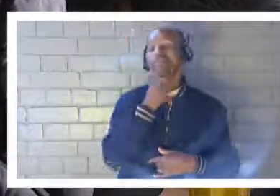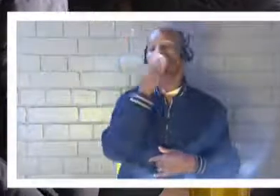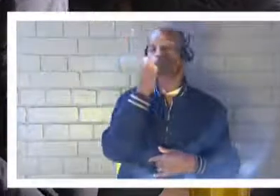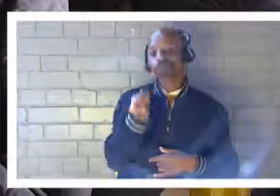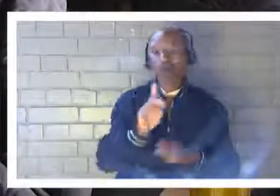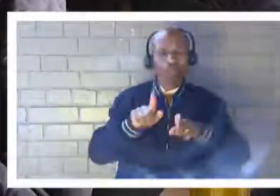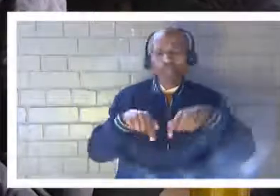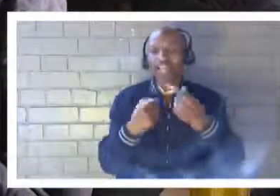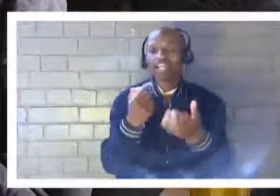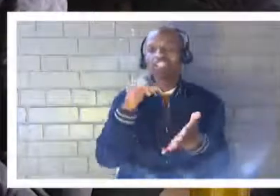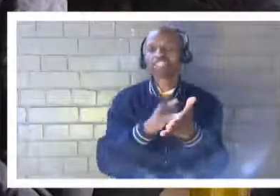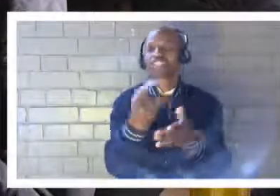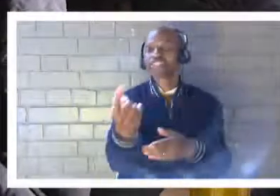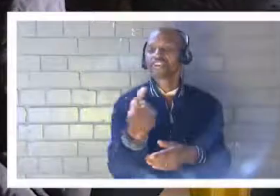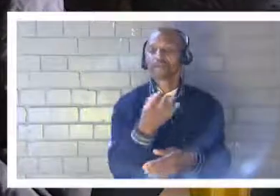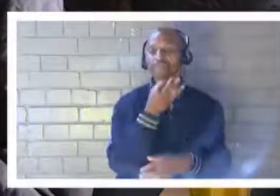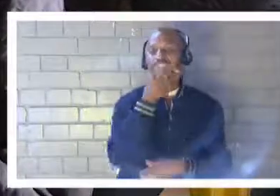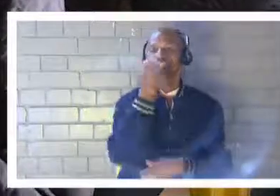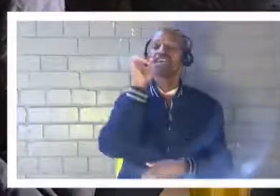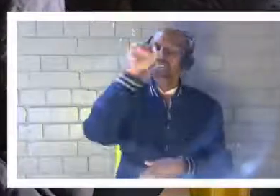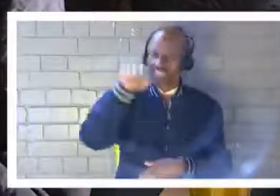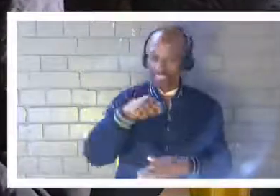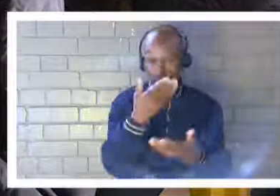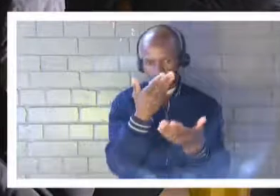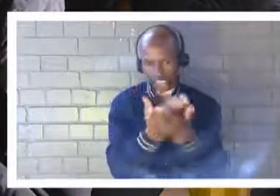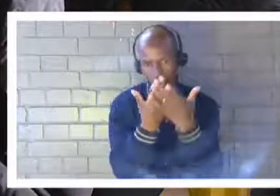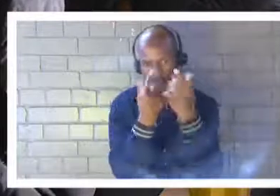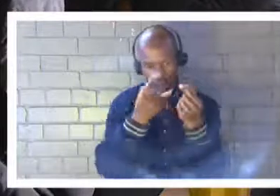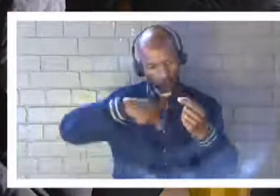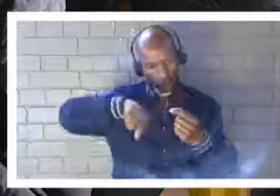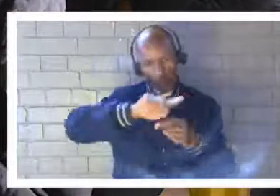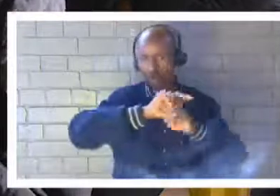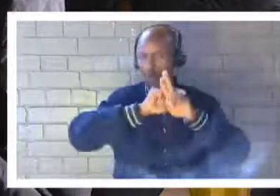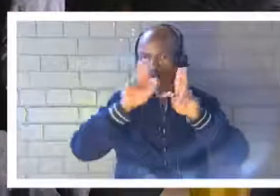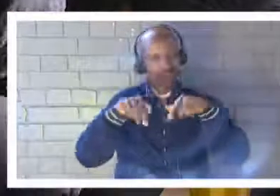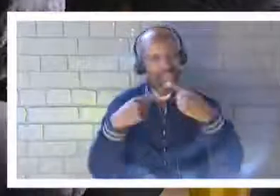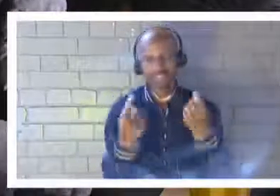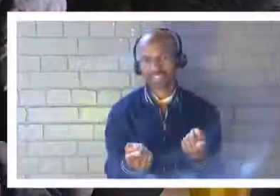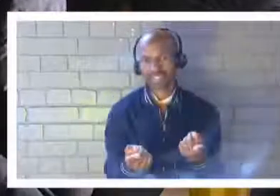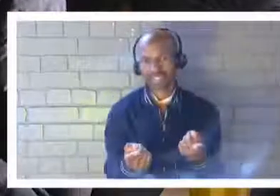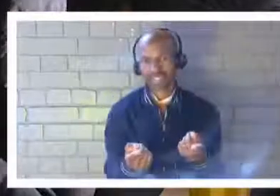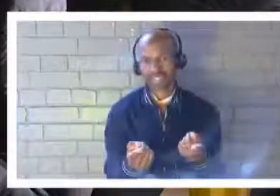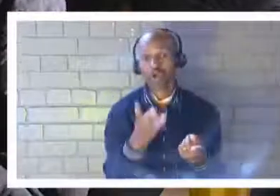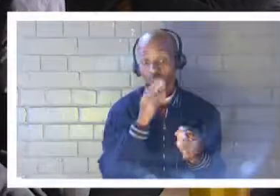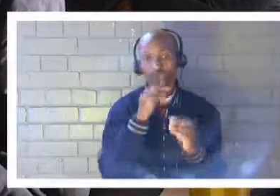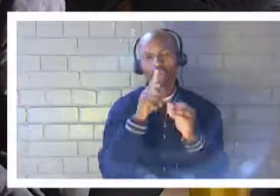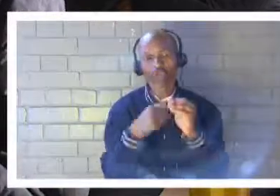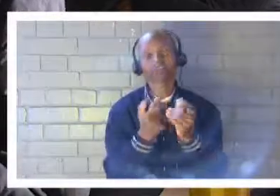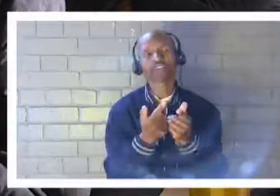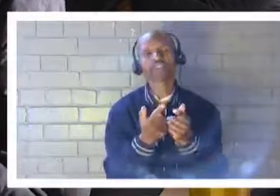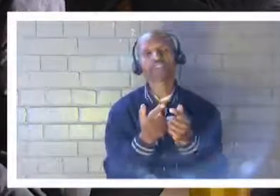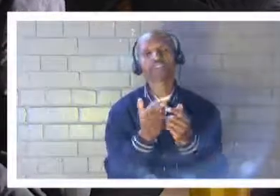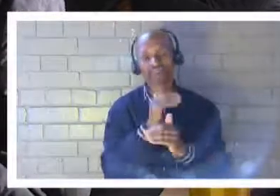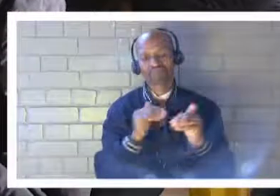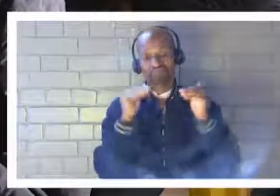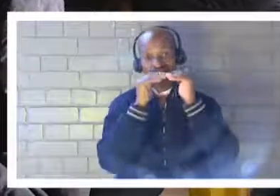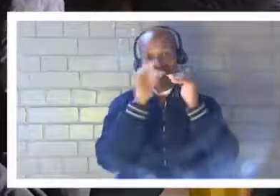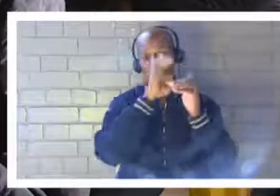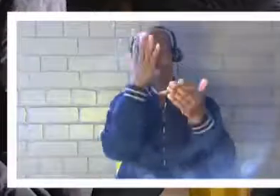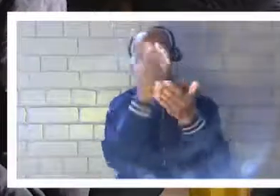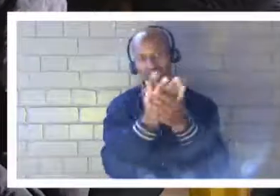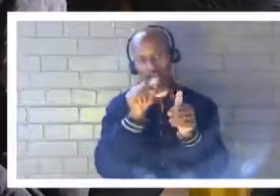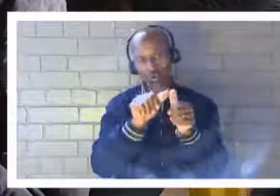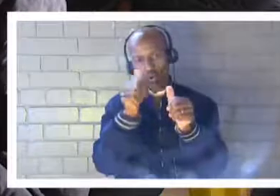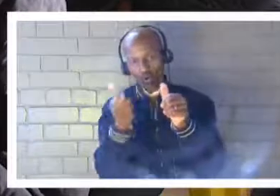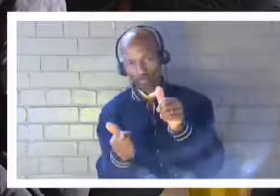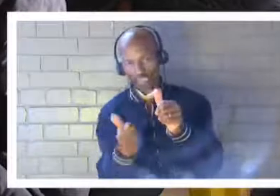then we cannot just come simply and say, yes, we can do or we cannot able to do. One talked about the compliance, even if we can opt to